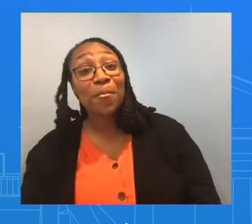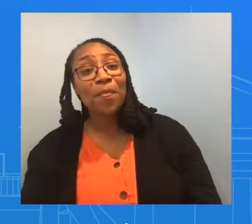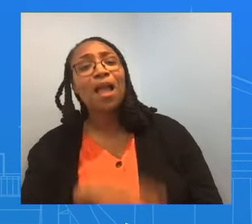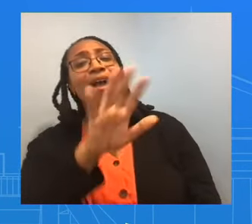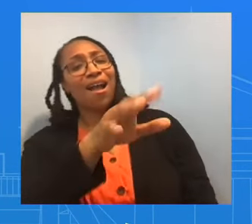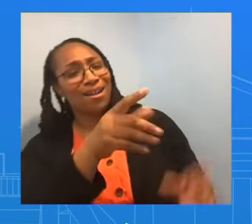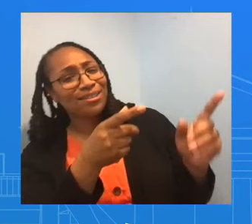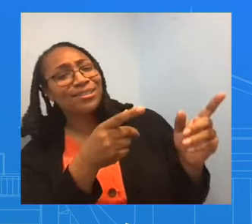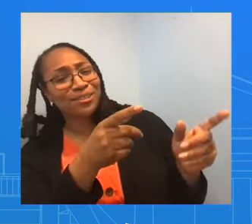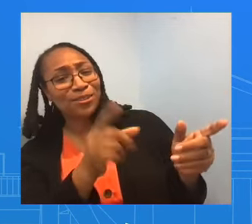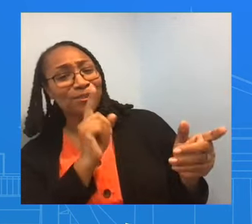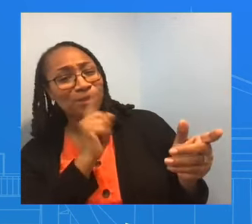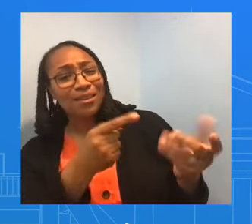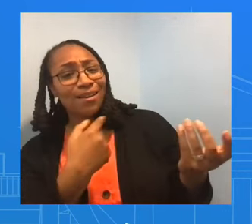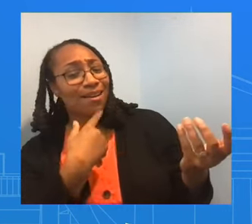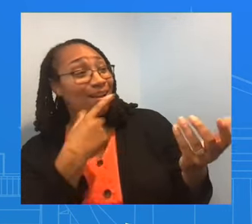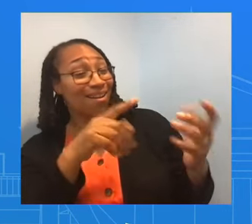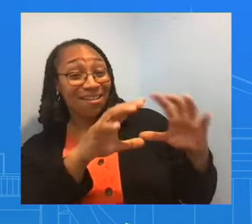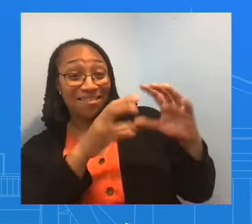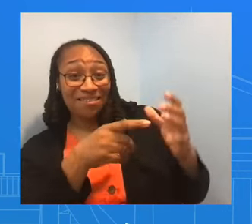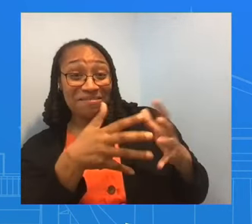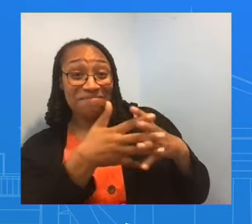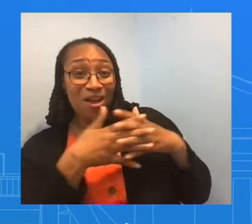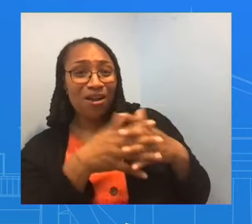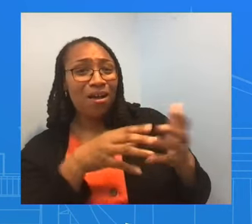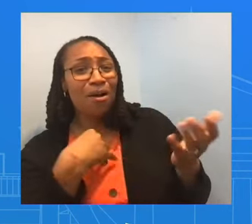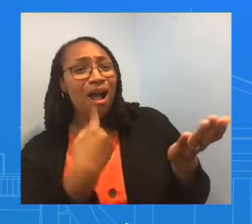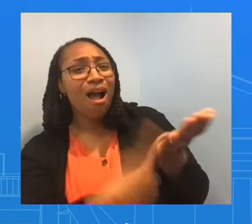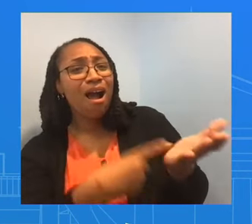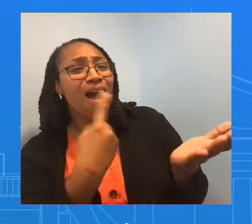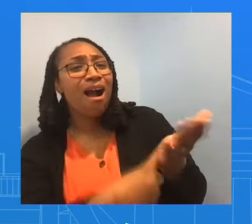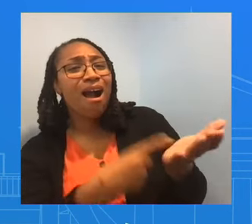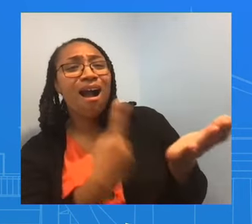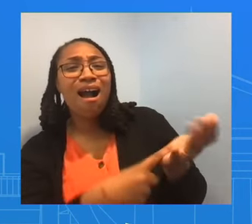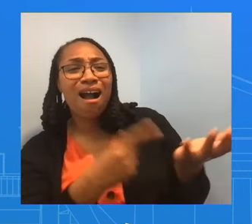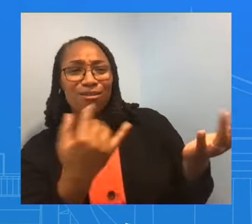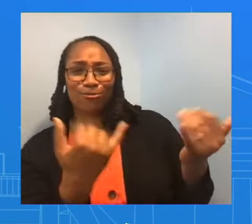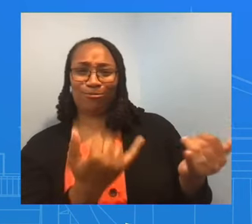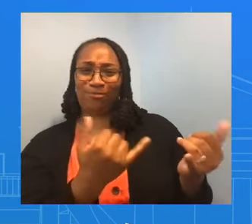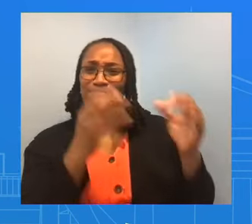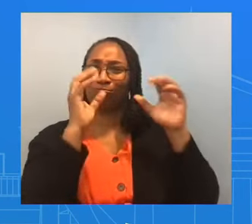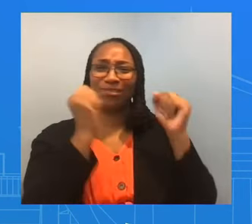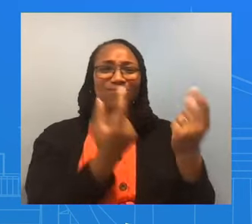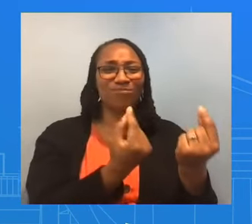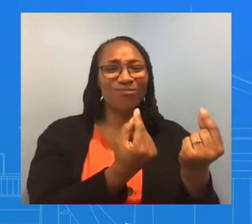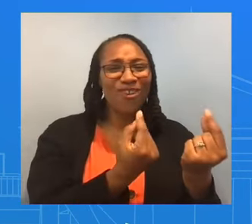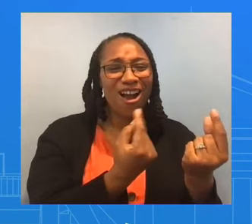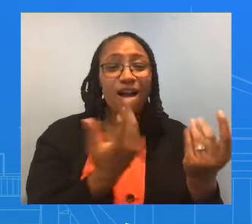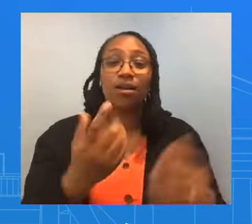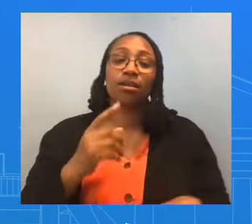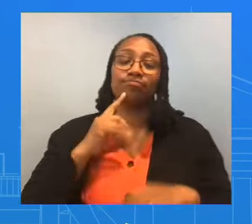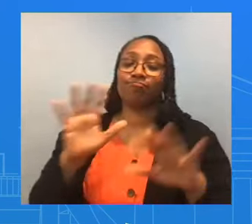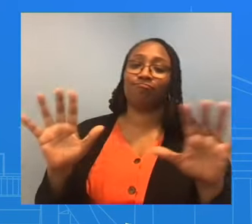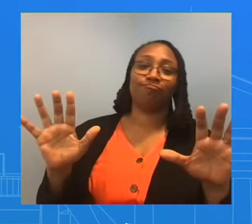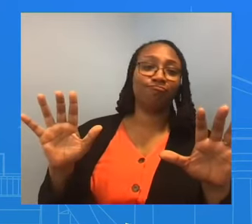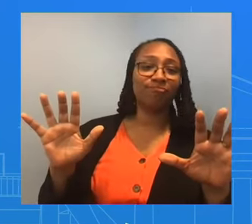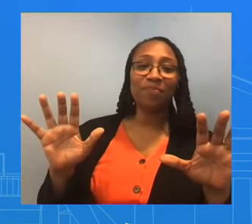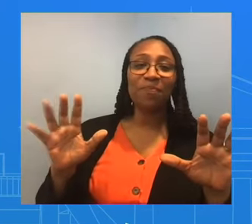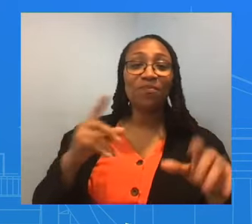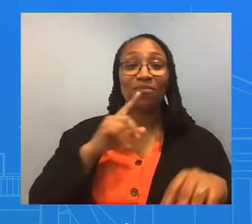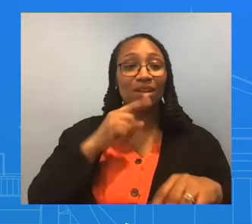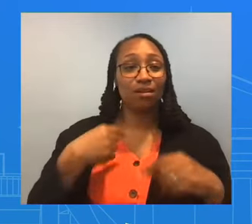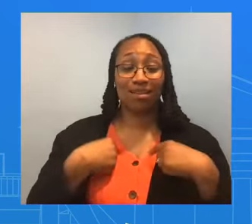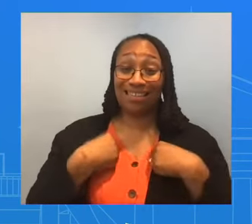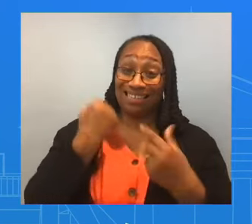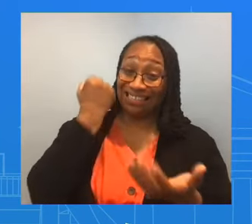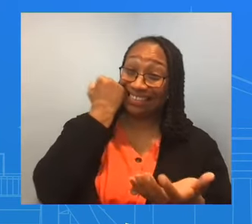little research this morning. I mean, look, I am certainly not a dentist by any means,